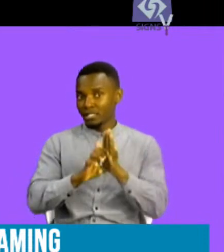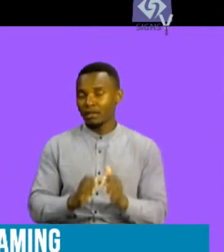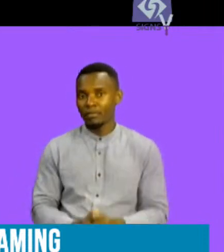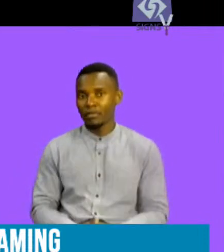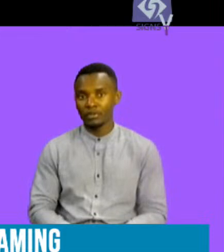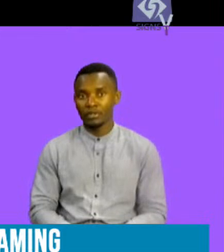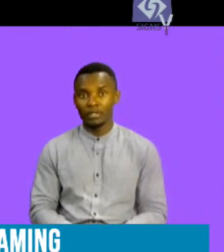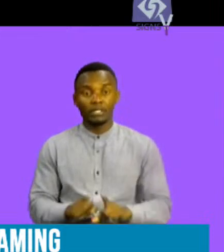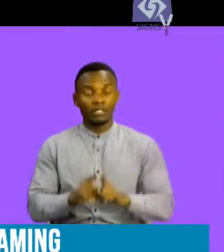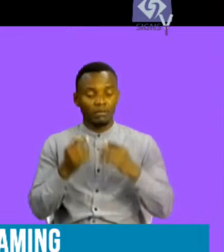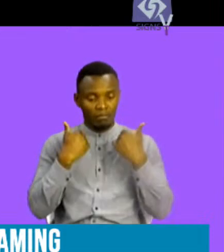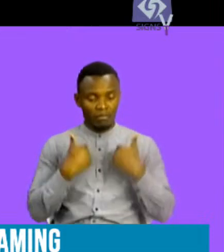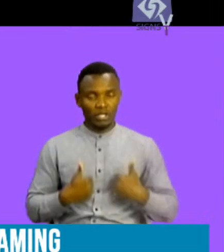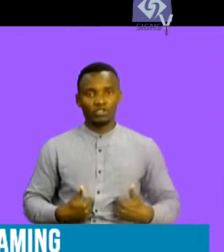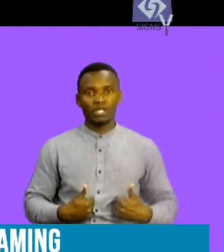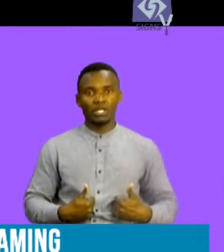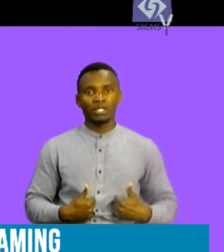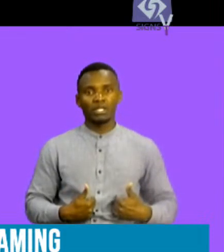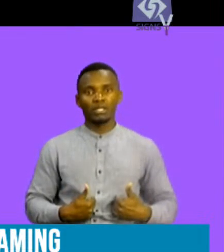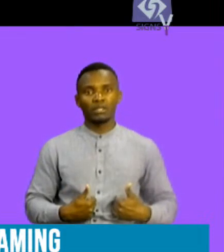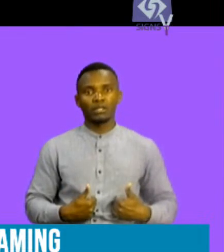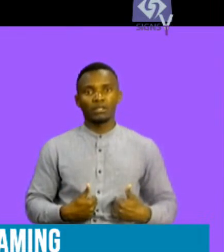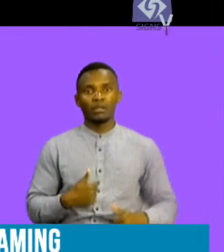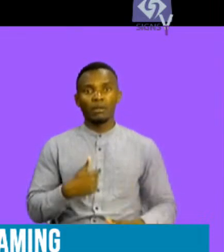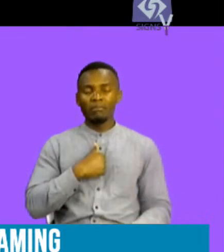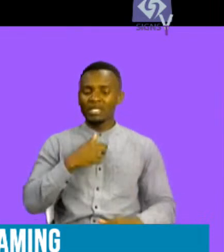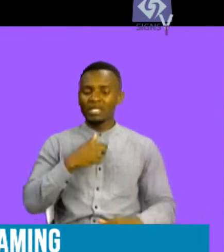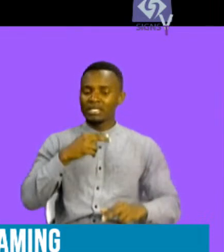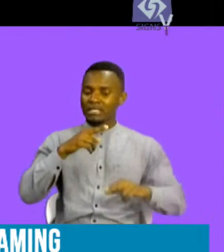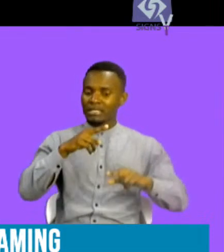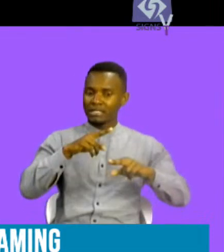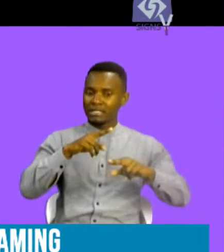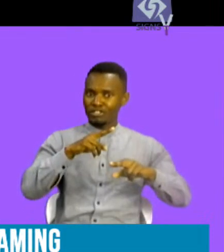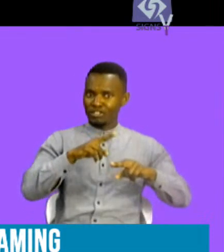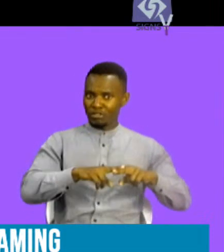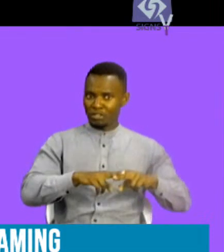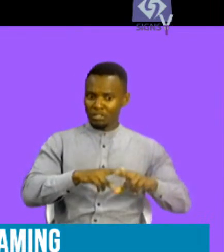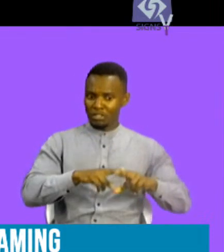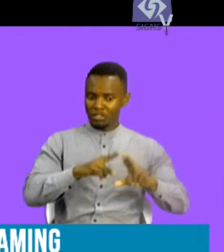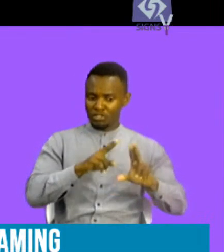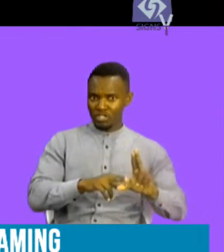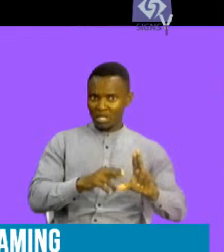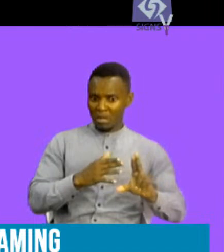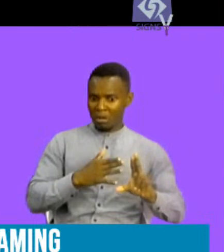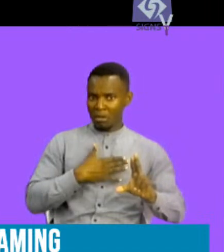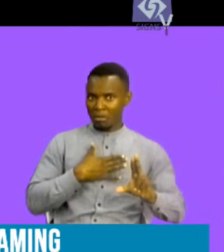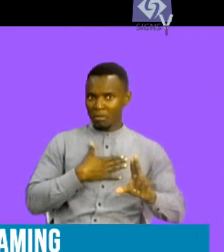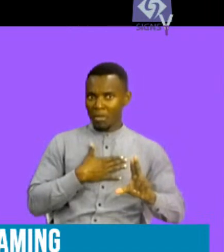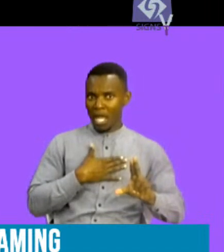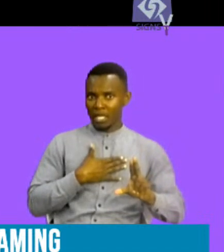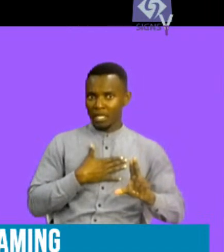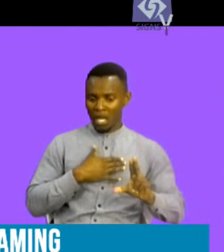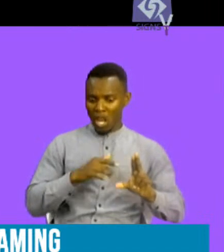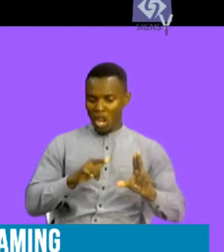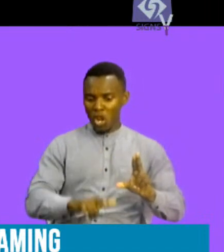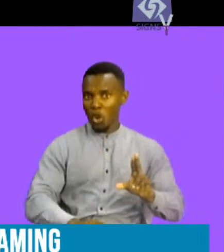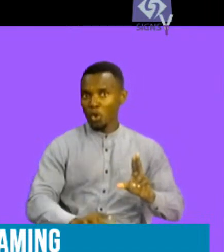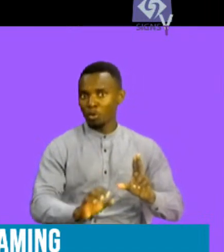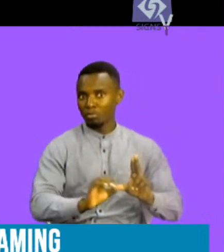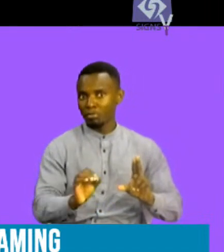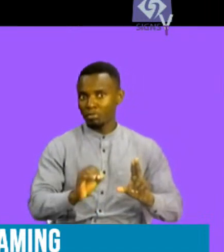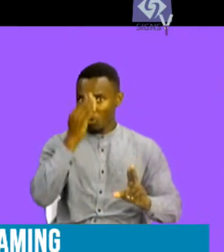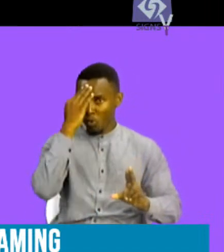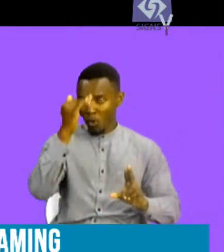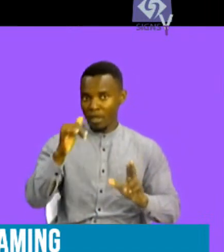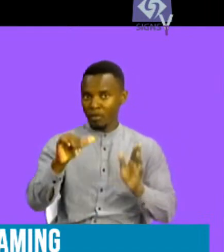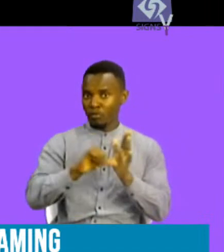like I don't sit on a lower seat because the problem is my back. Yeah. So you need a seat. Yeah,